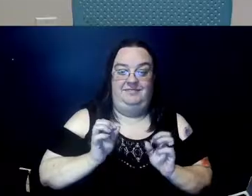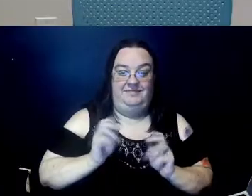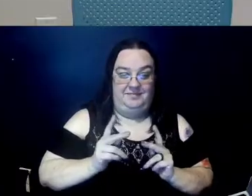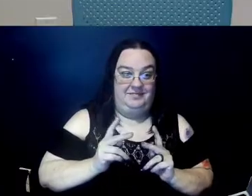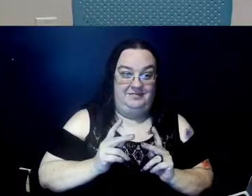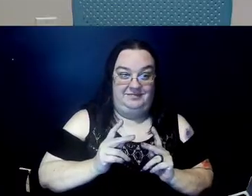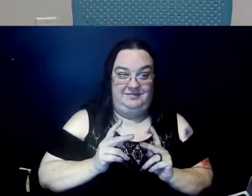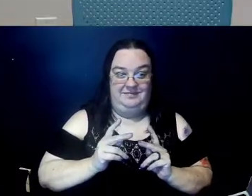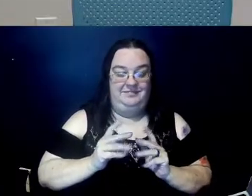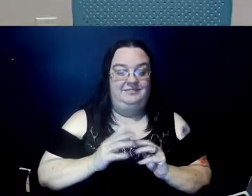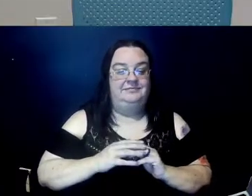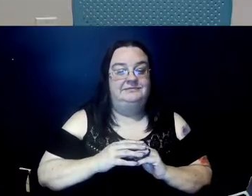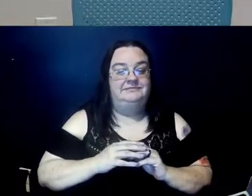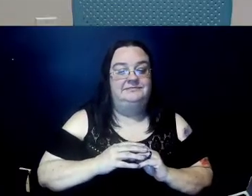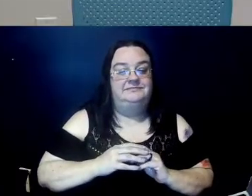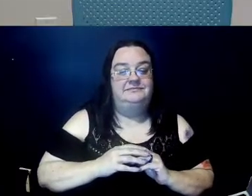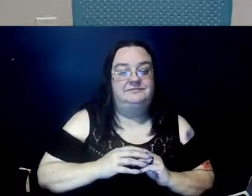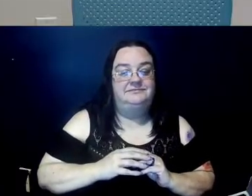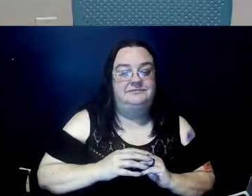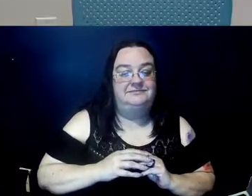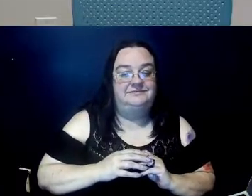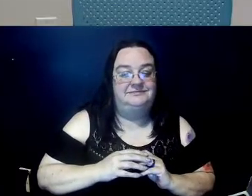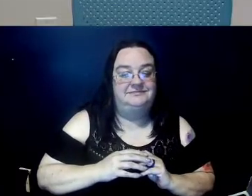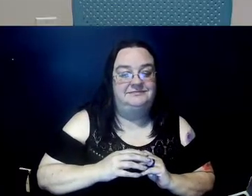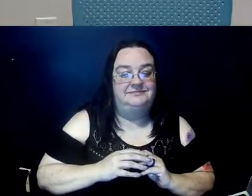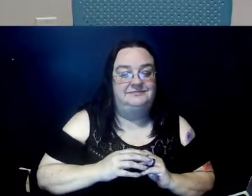Okay, the,